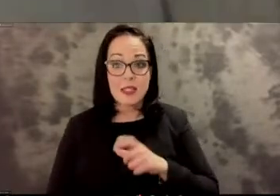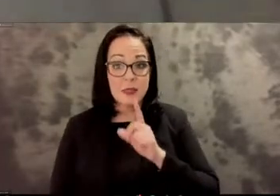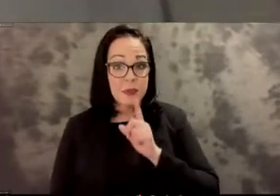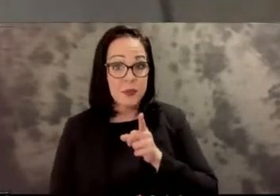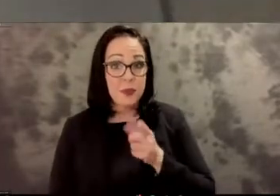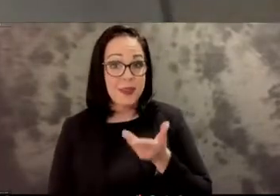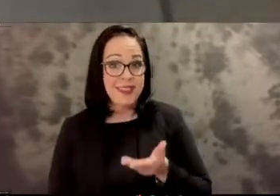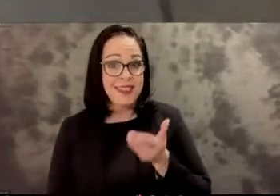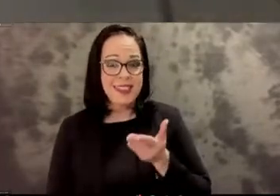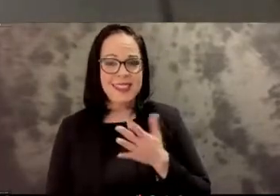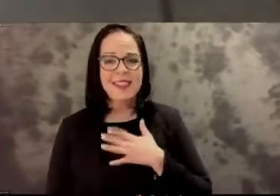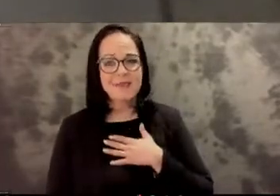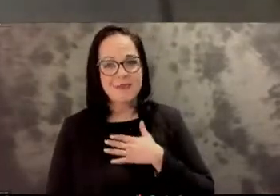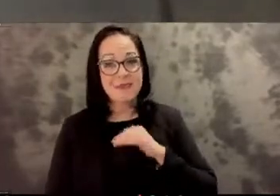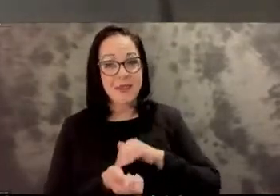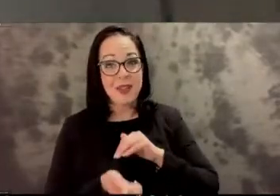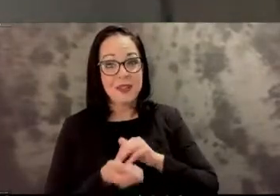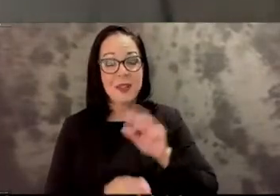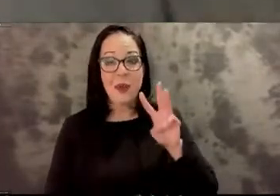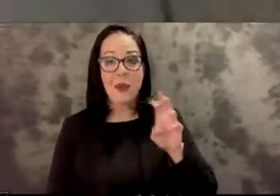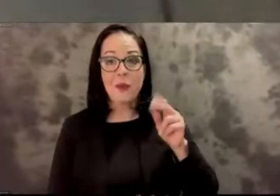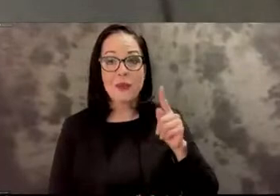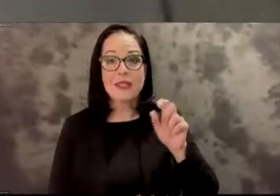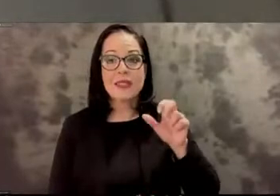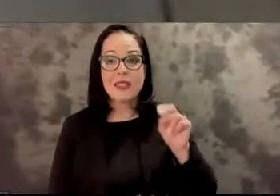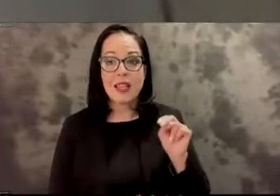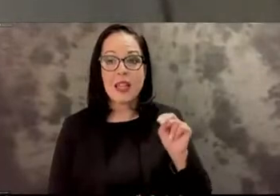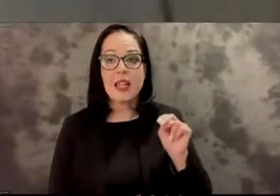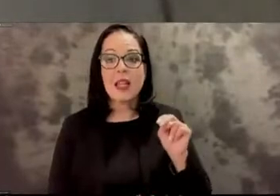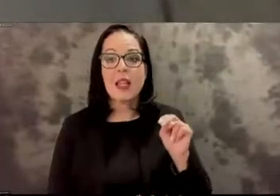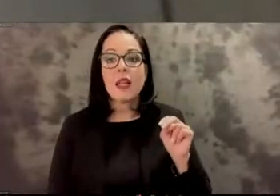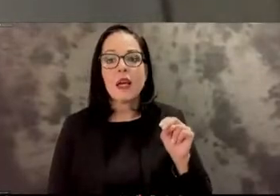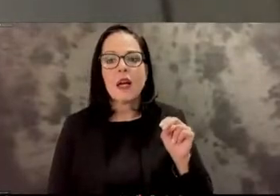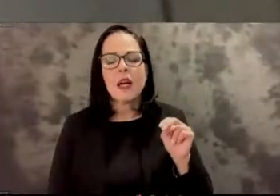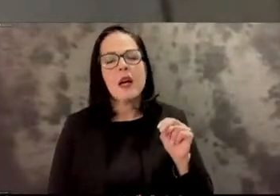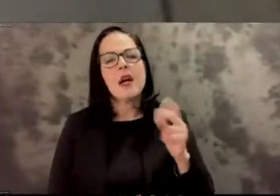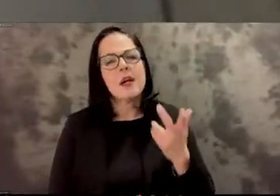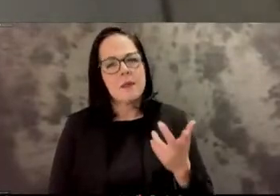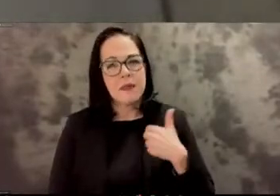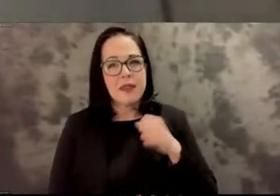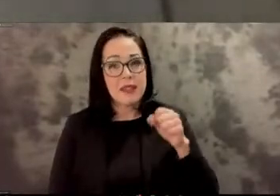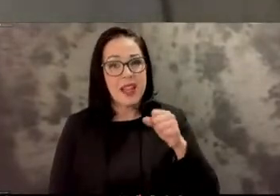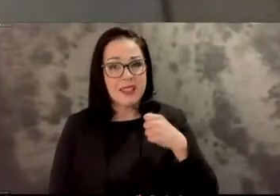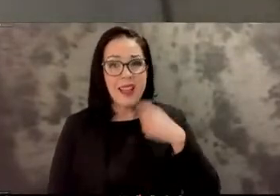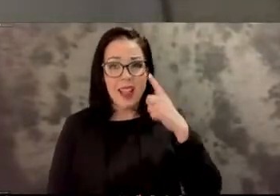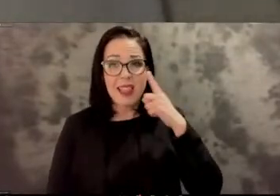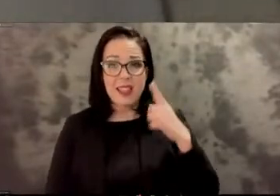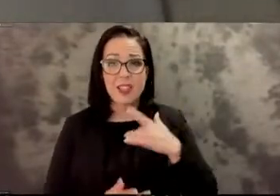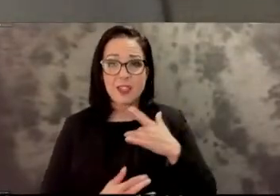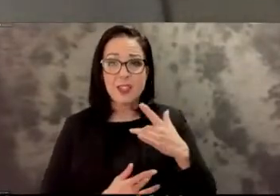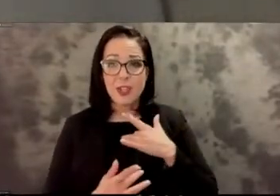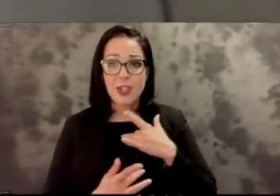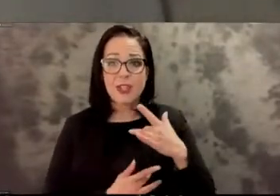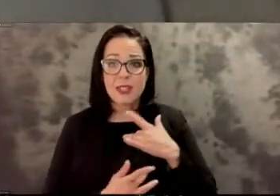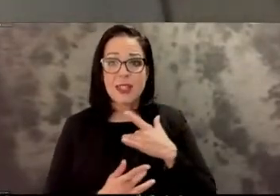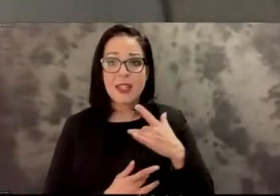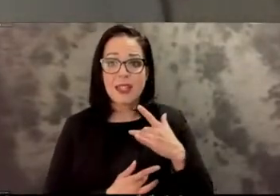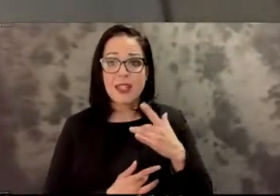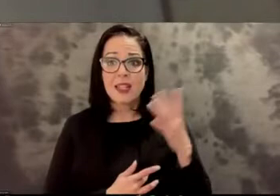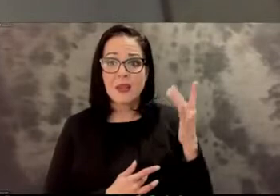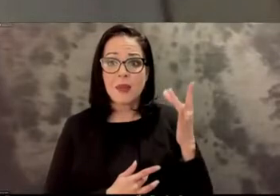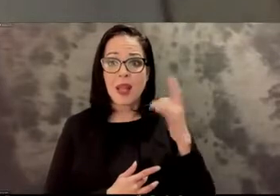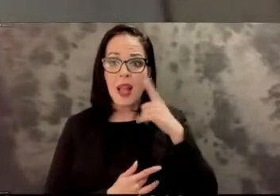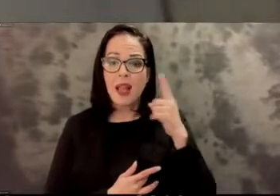Sure, Dr. Winstead. I'm Young Yoon. So yeah, I do think it is concerning because I think that